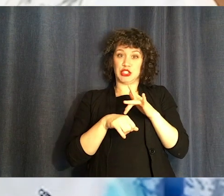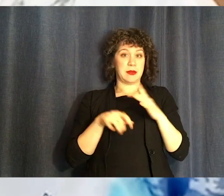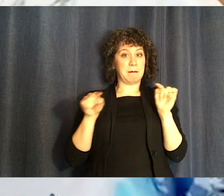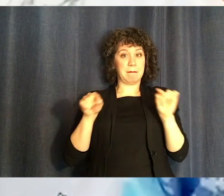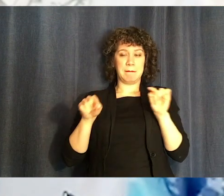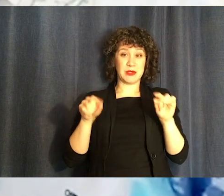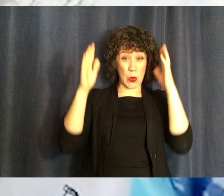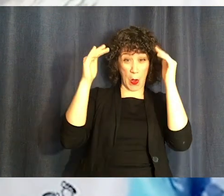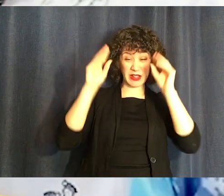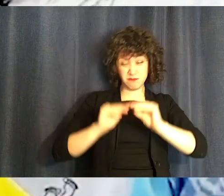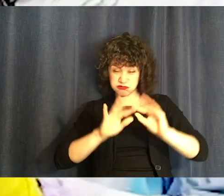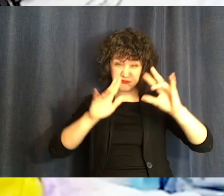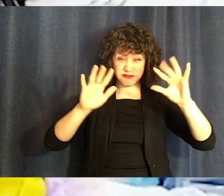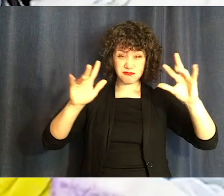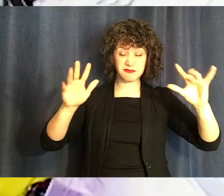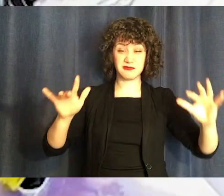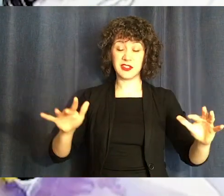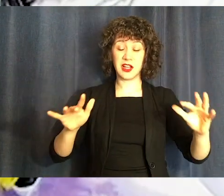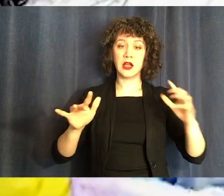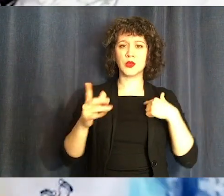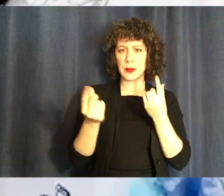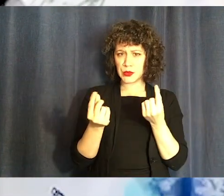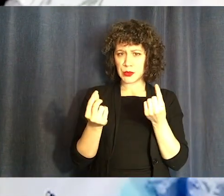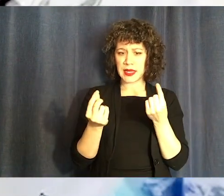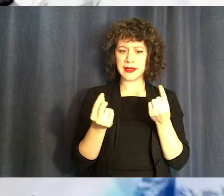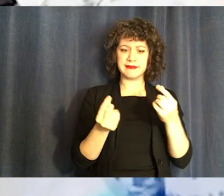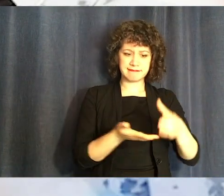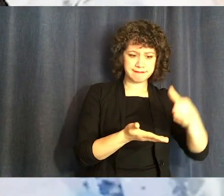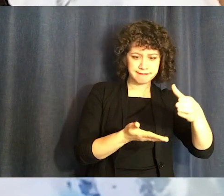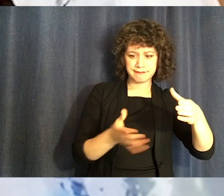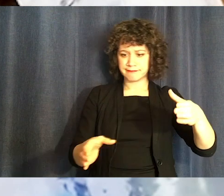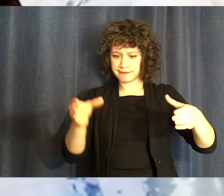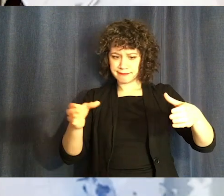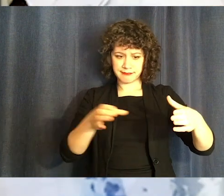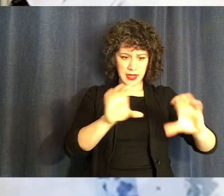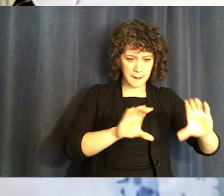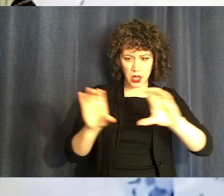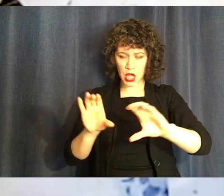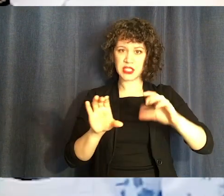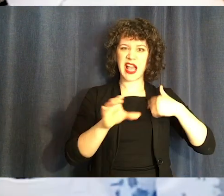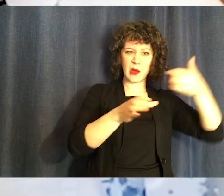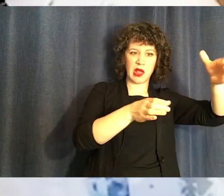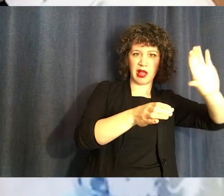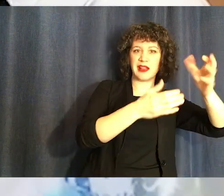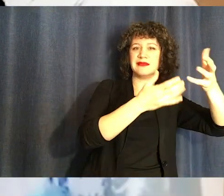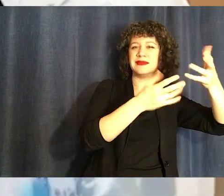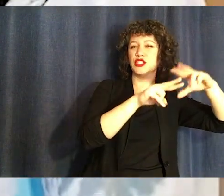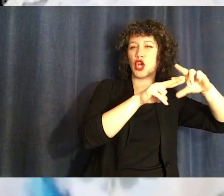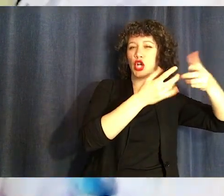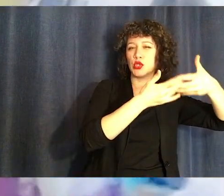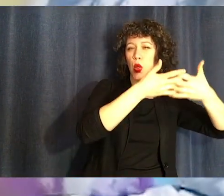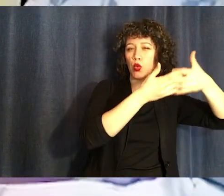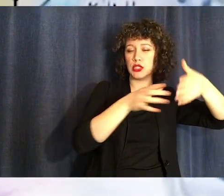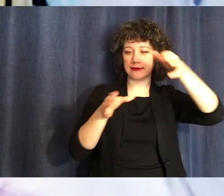hopefully explosive manner. All I'm going to do is add some salt solution to the chemicals that I got sitting in these flasks. So let's